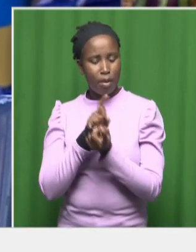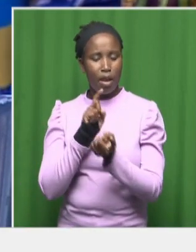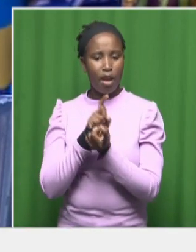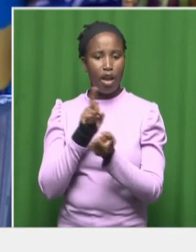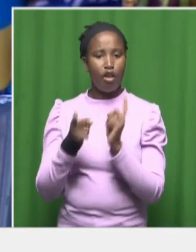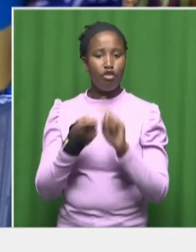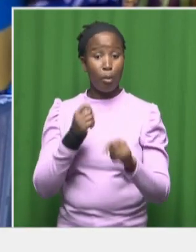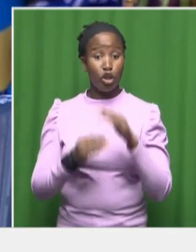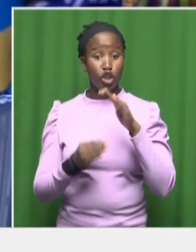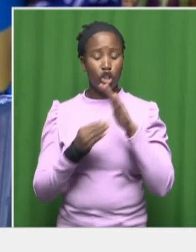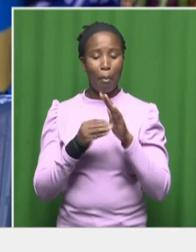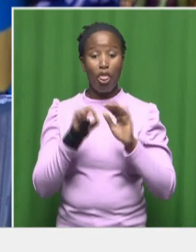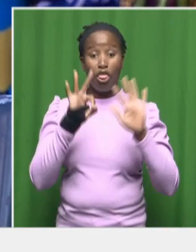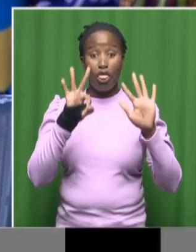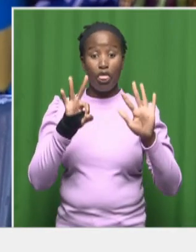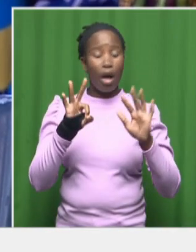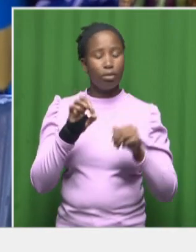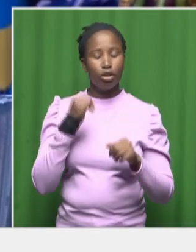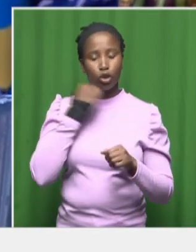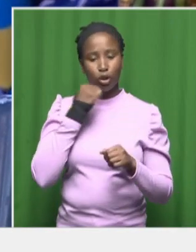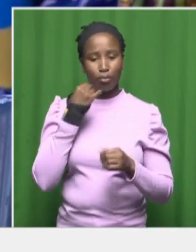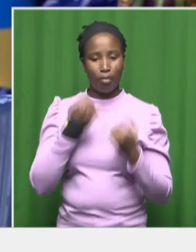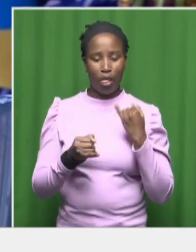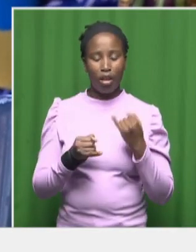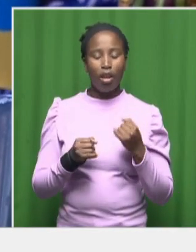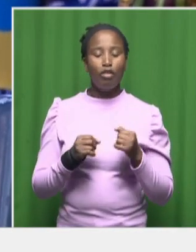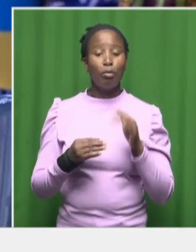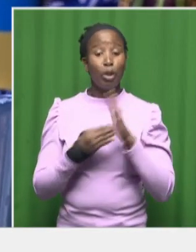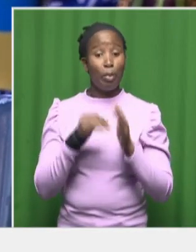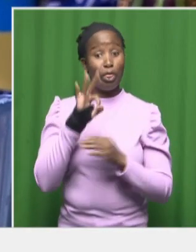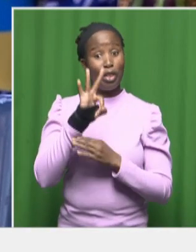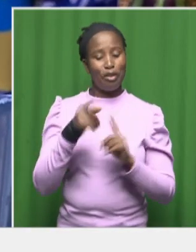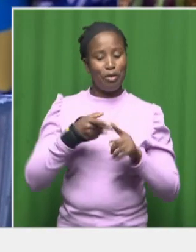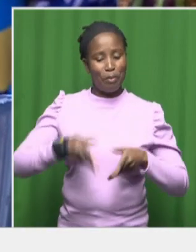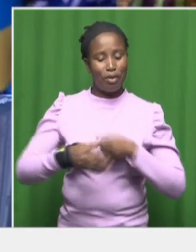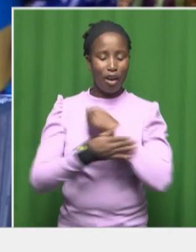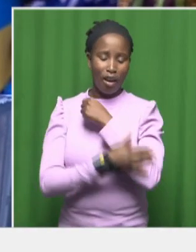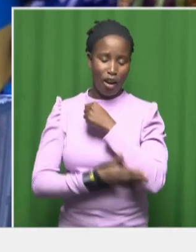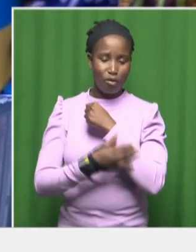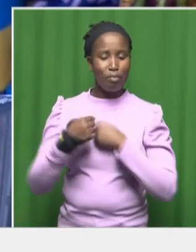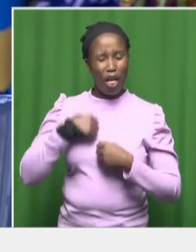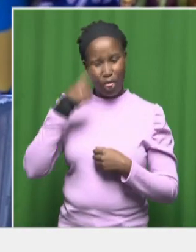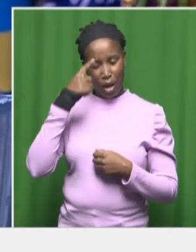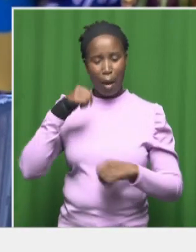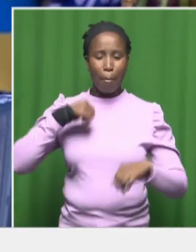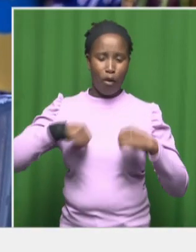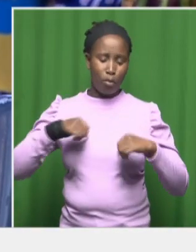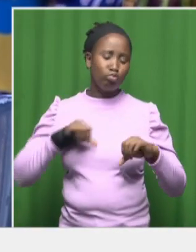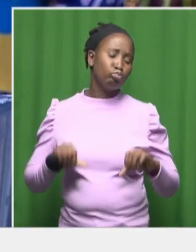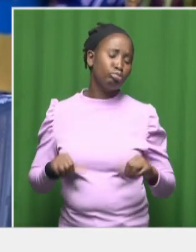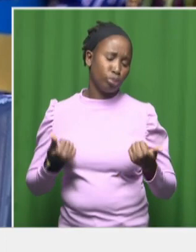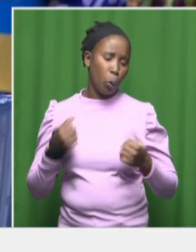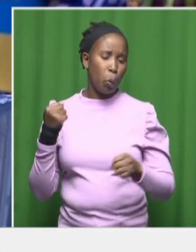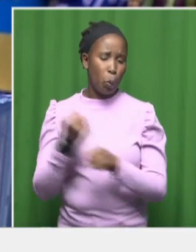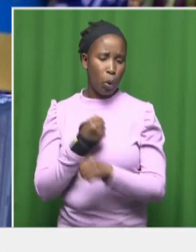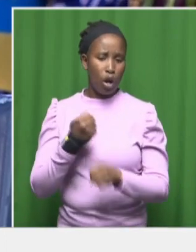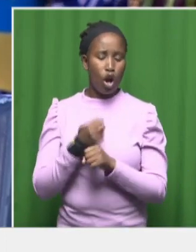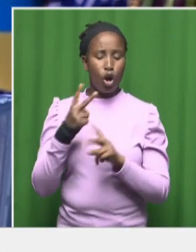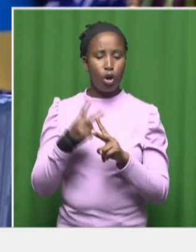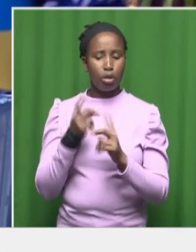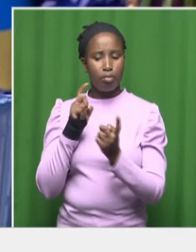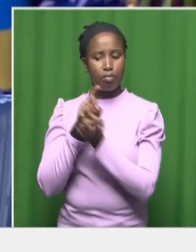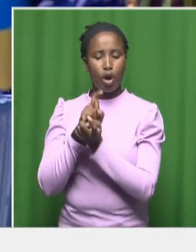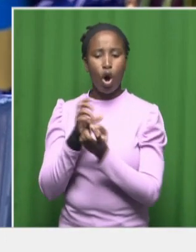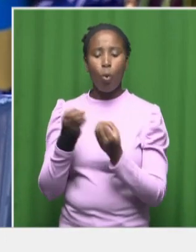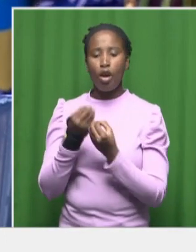top three in the country, in the world especially. And I think the performances there were quite good, but also playing against England where we had a